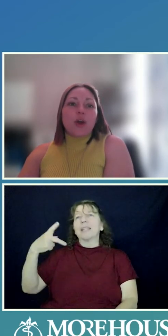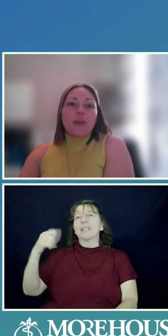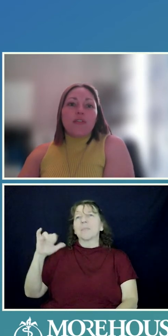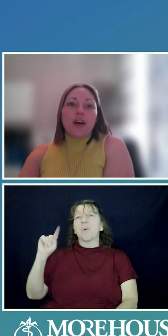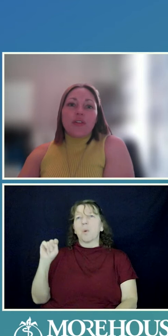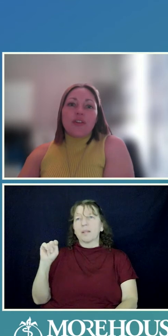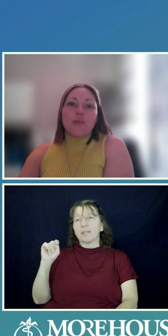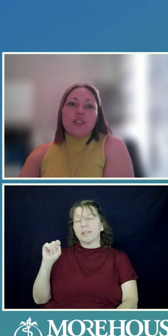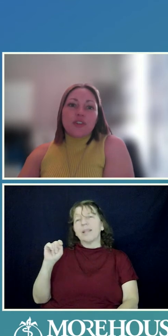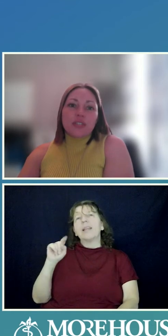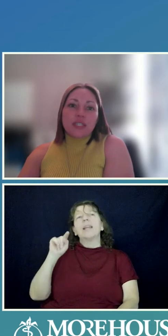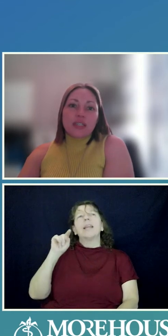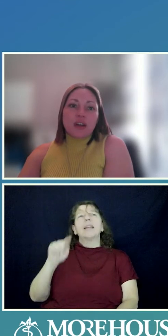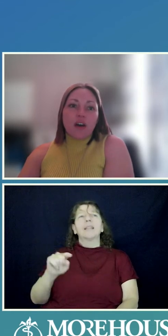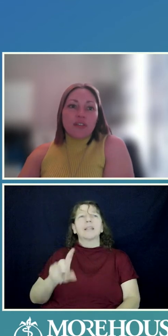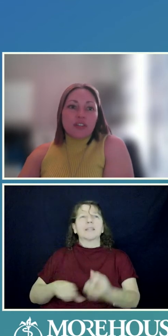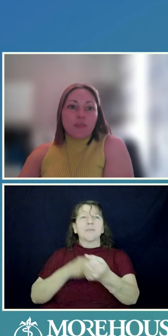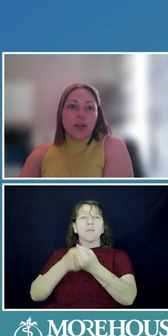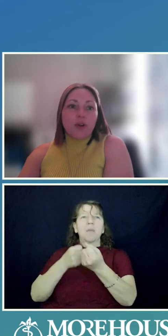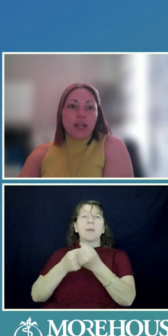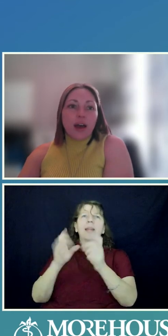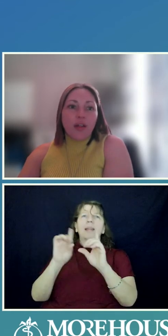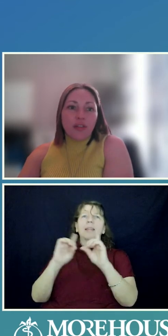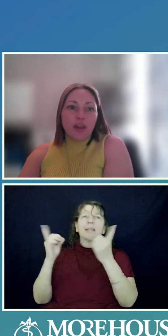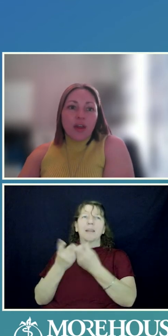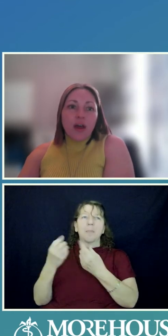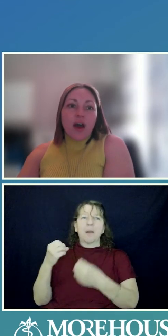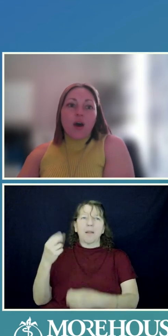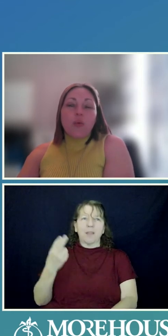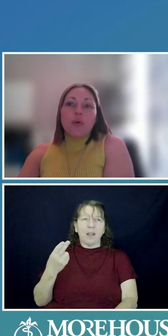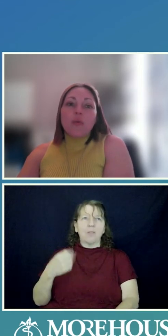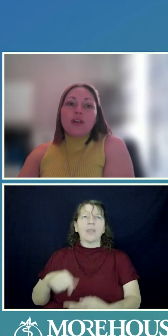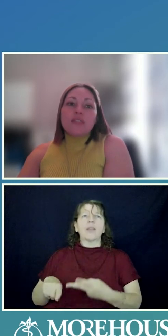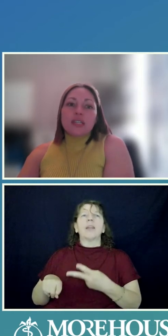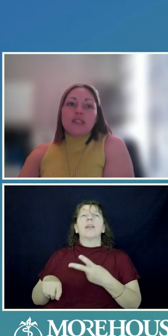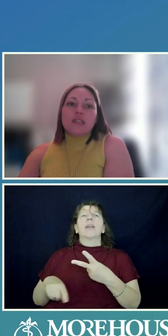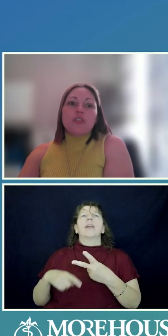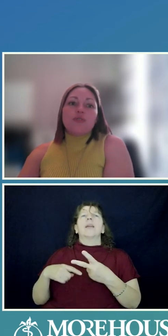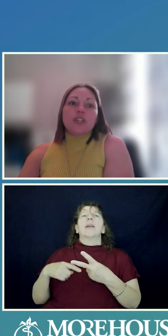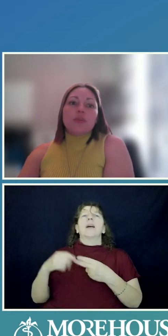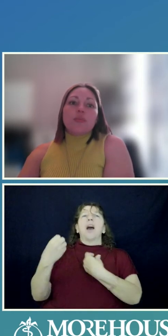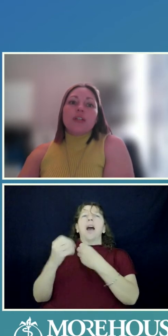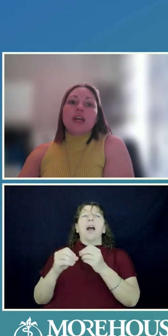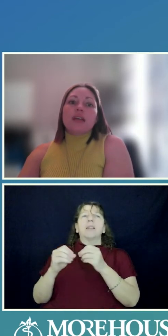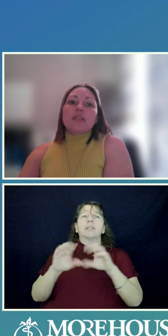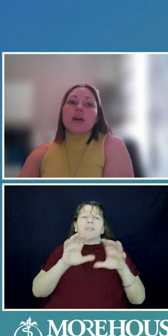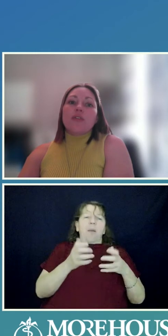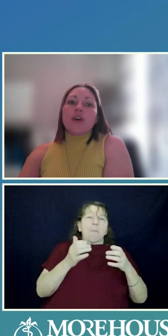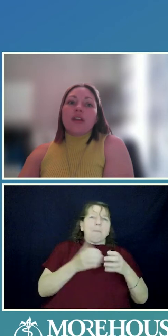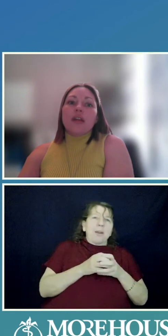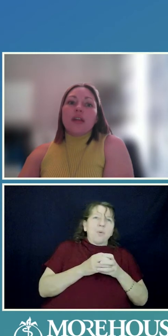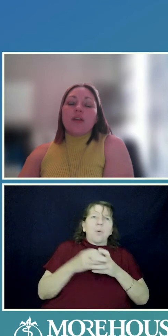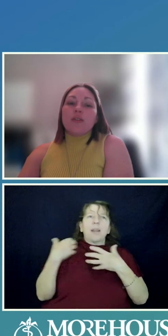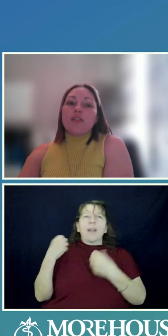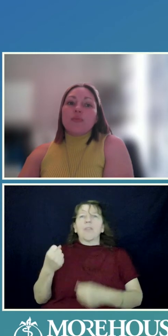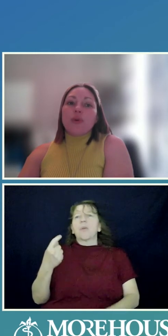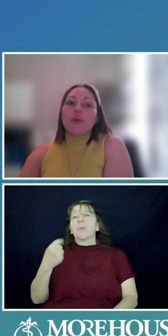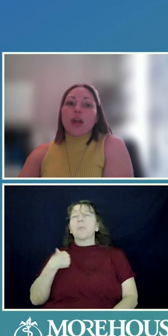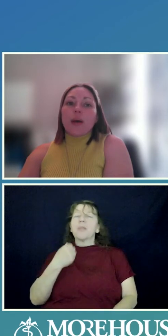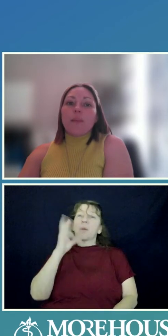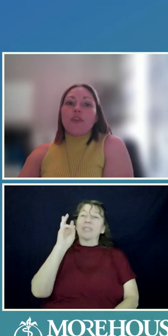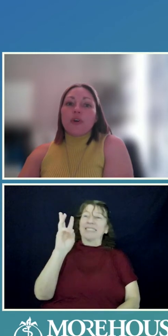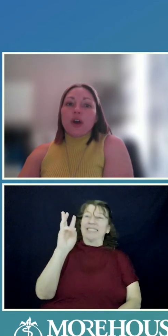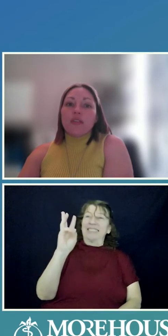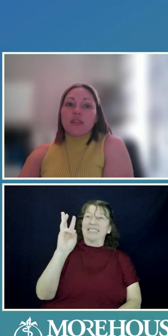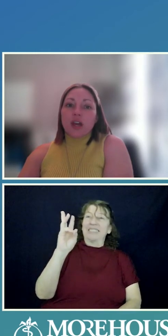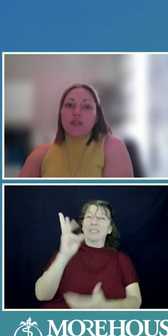U.S. Department of Health and Human Services, Office of Minority Health. We were one of 6 demonstration projects that were funded under this